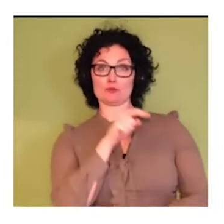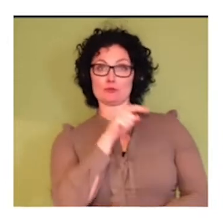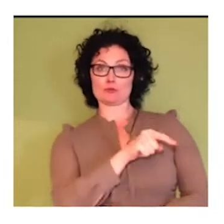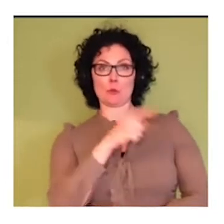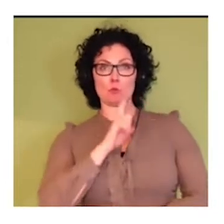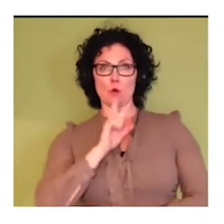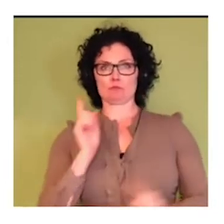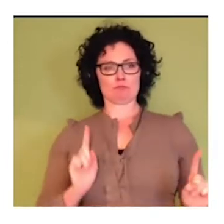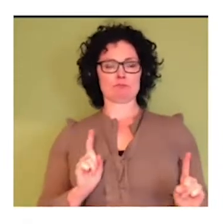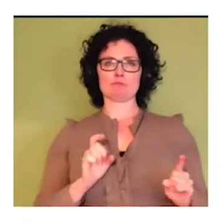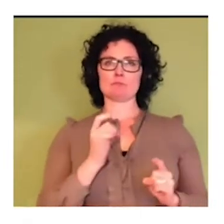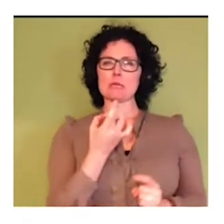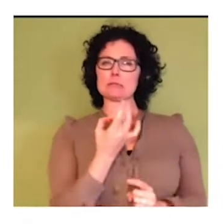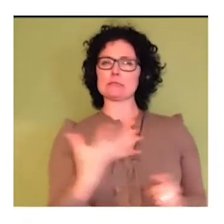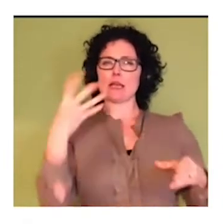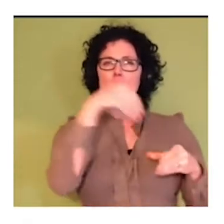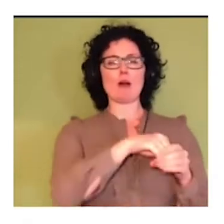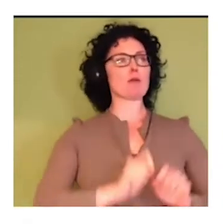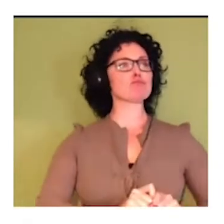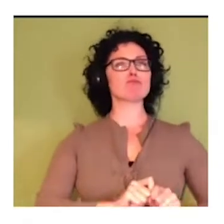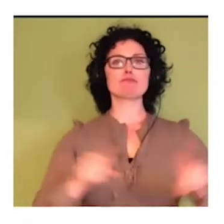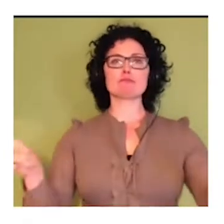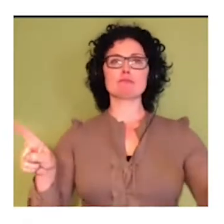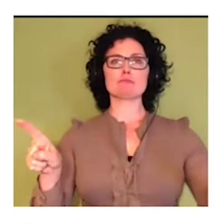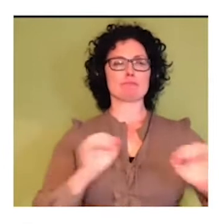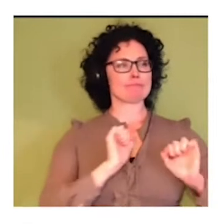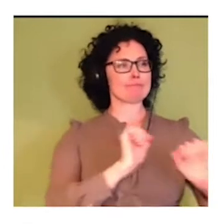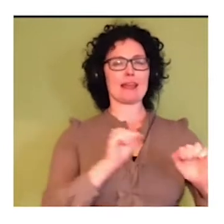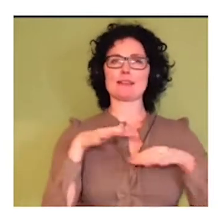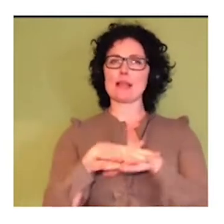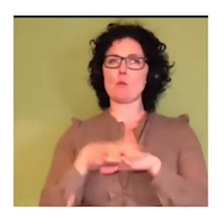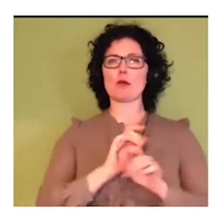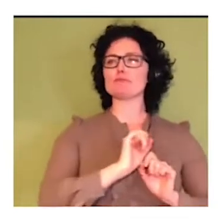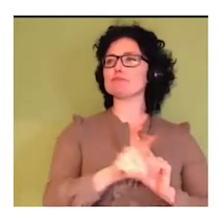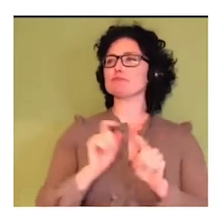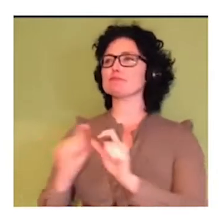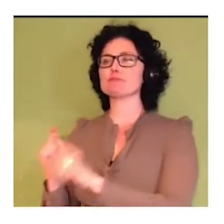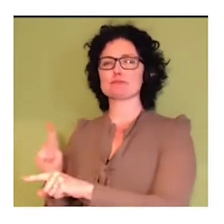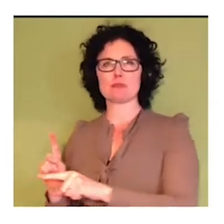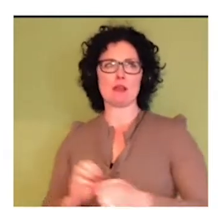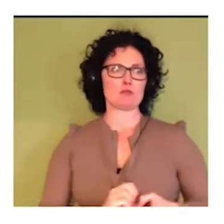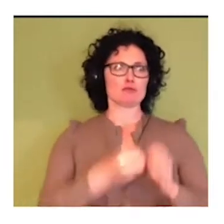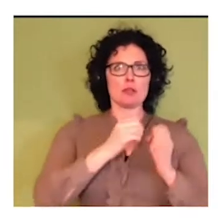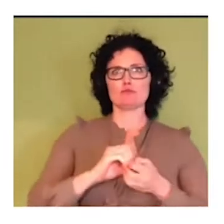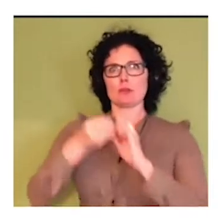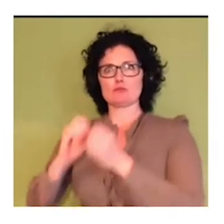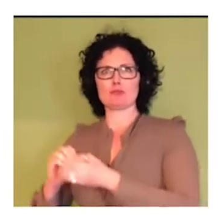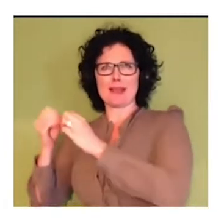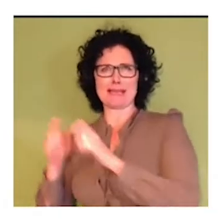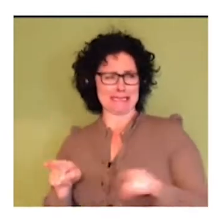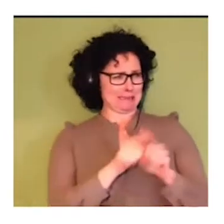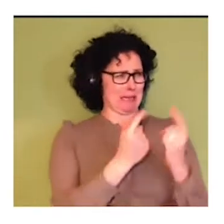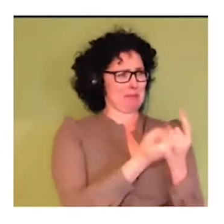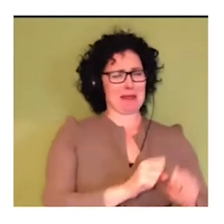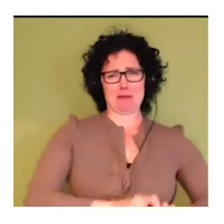file that they could distribute into the different distribution networks. They didn't want to have to produce different versions of a publication for